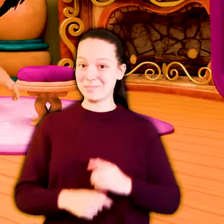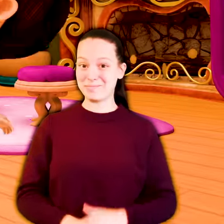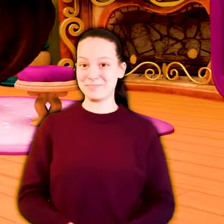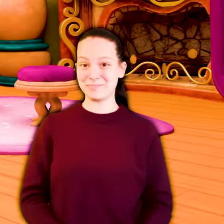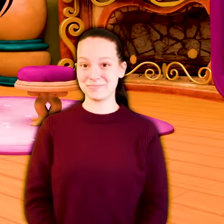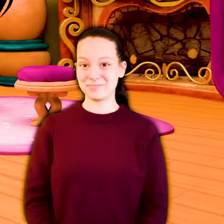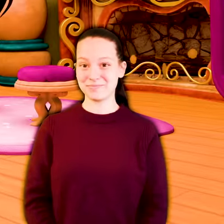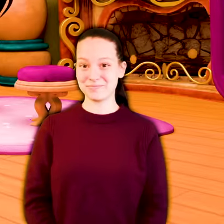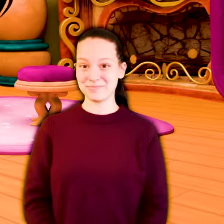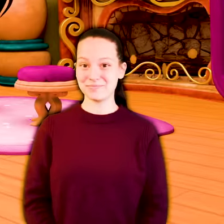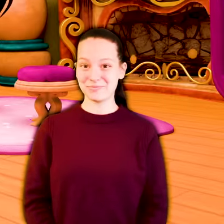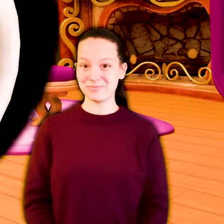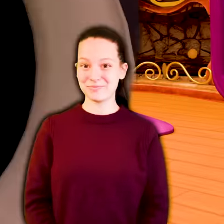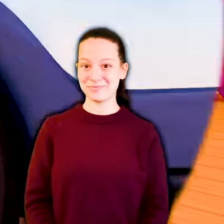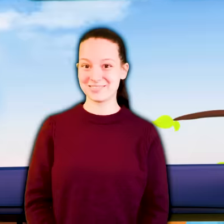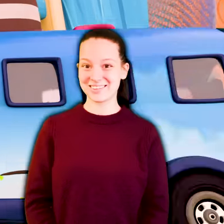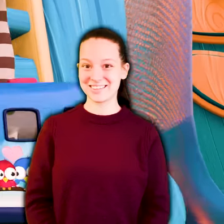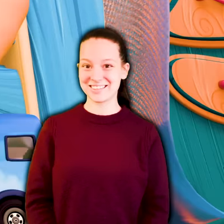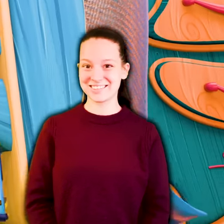brother.